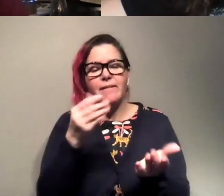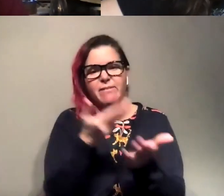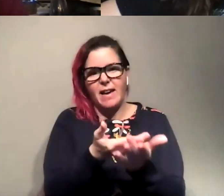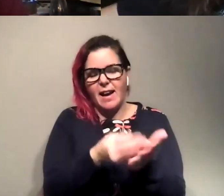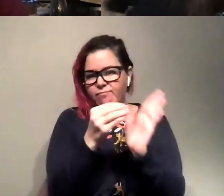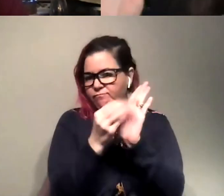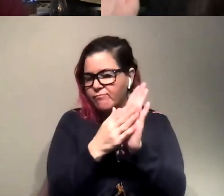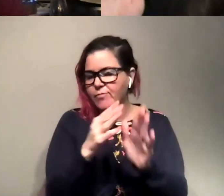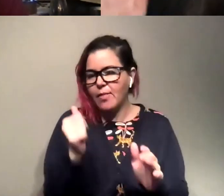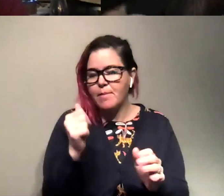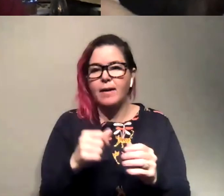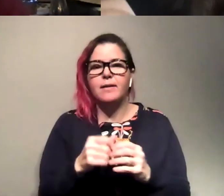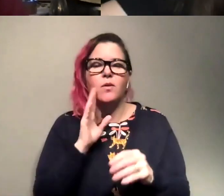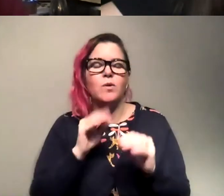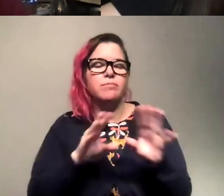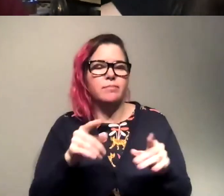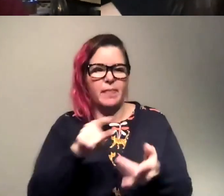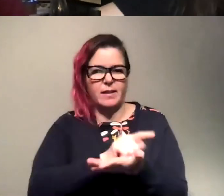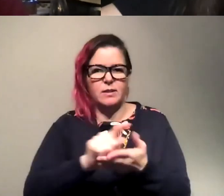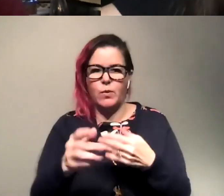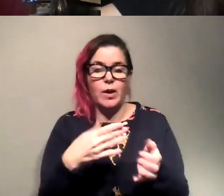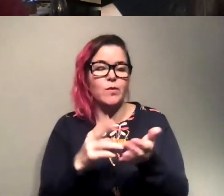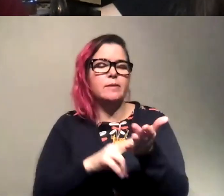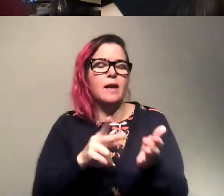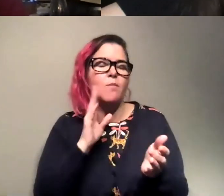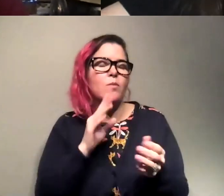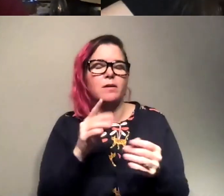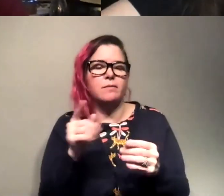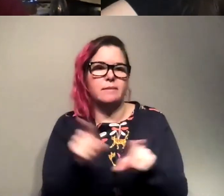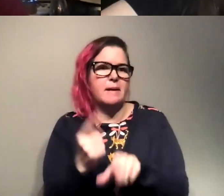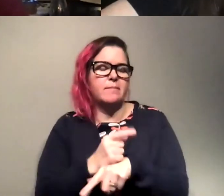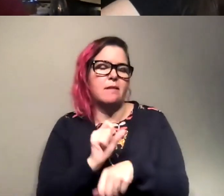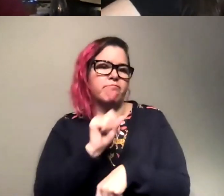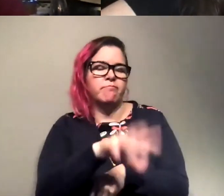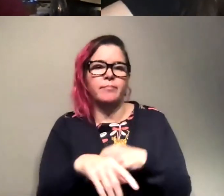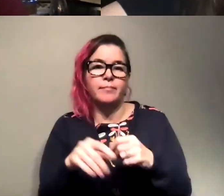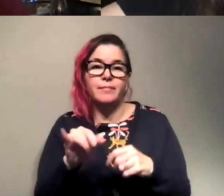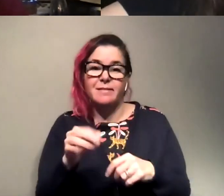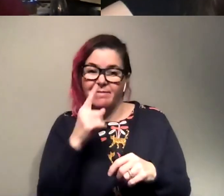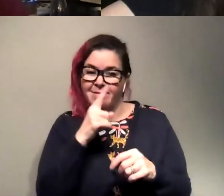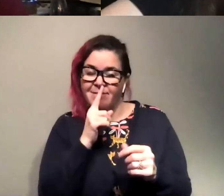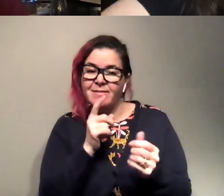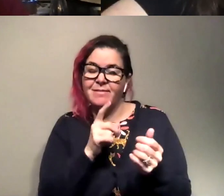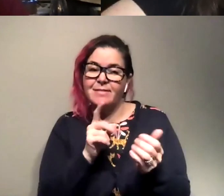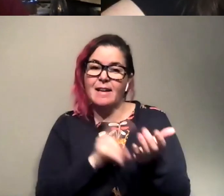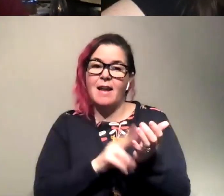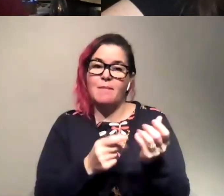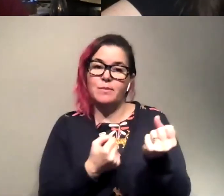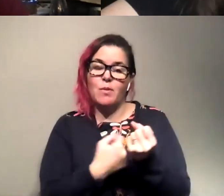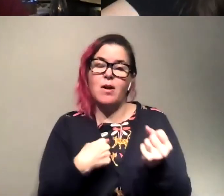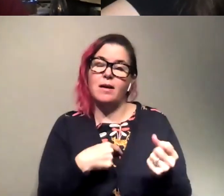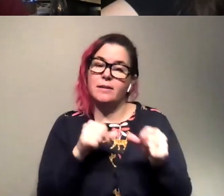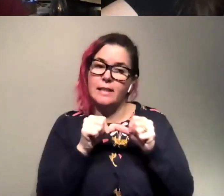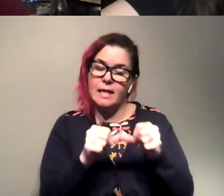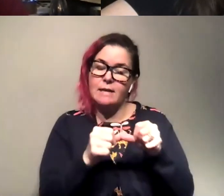And we'll send that out this week. Whenever you sign up, we'll send it out same day. So if you'll do that, that would be so important to us to keep us going in